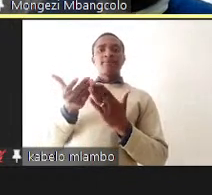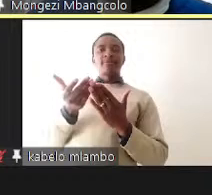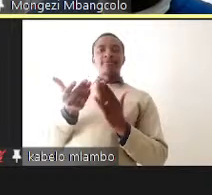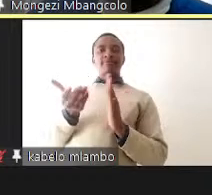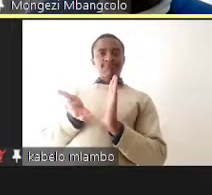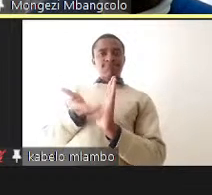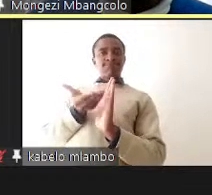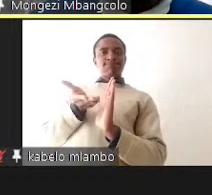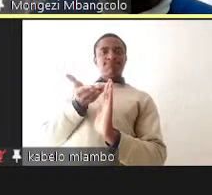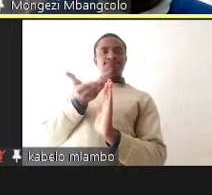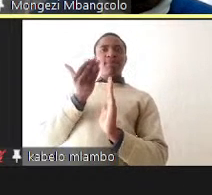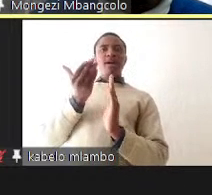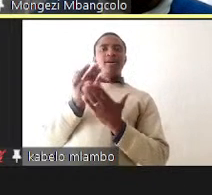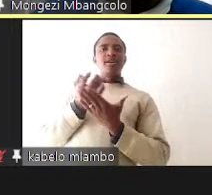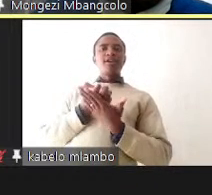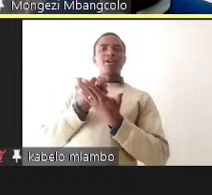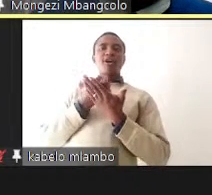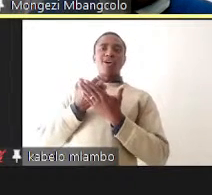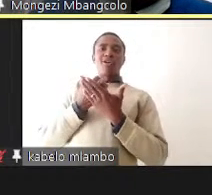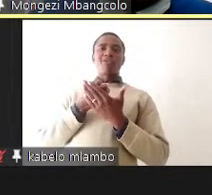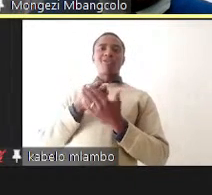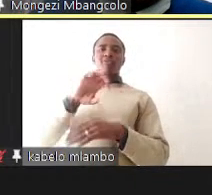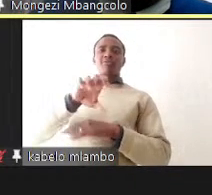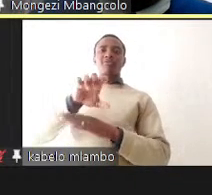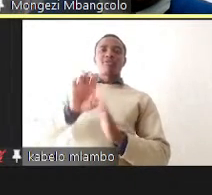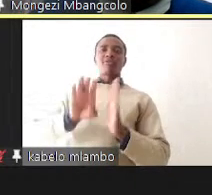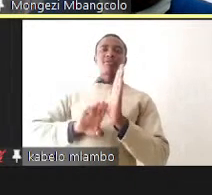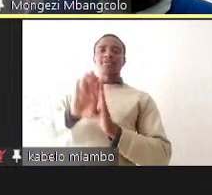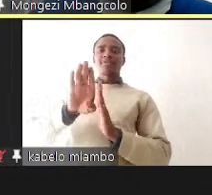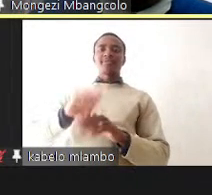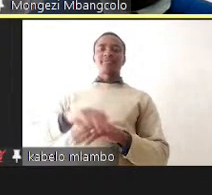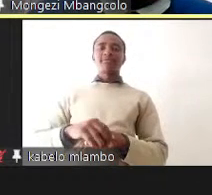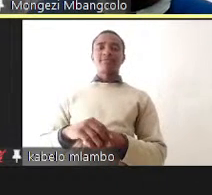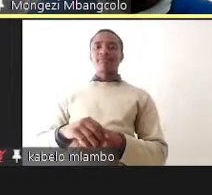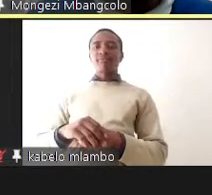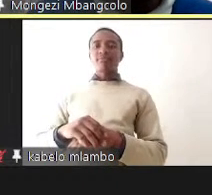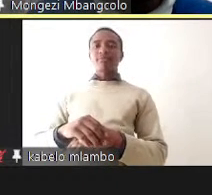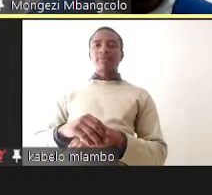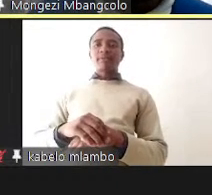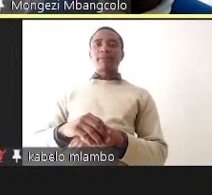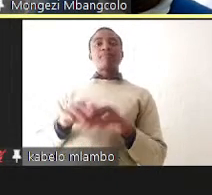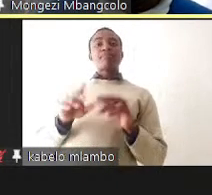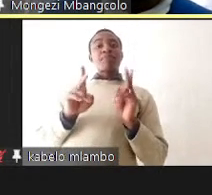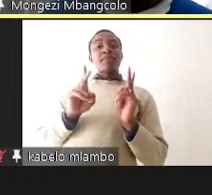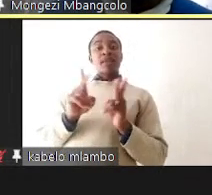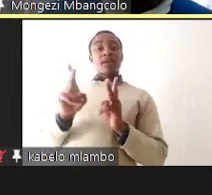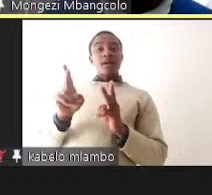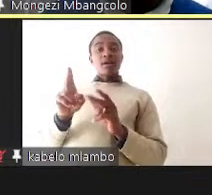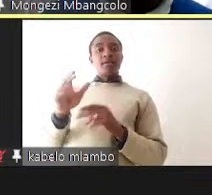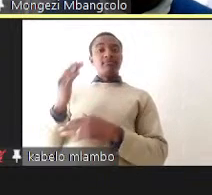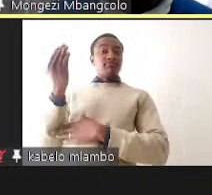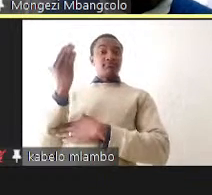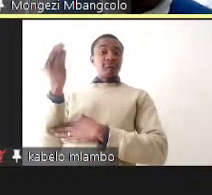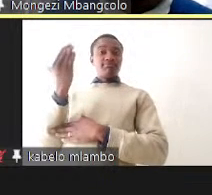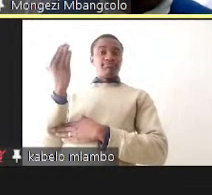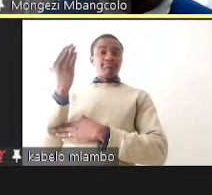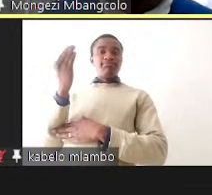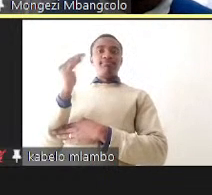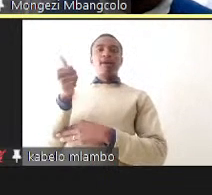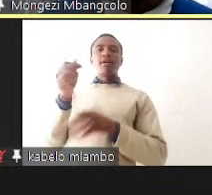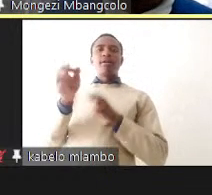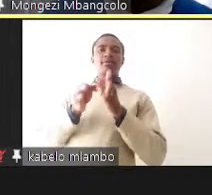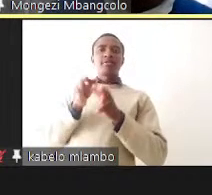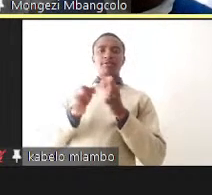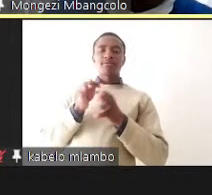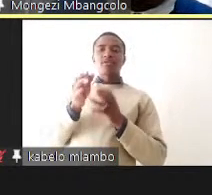the economy of the province. And then there was a speaker again that mentioned that when it comes to the